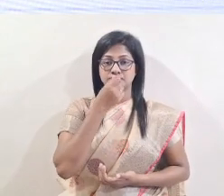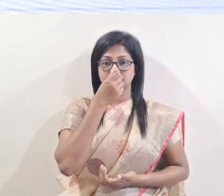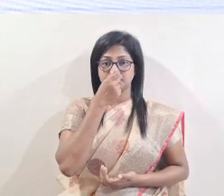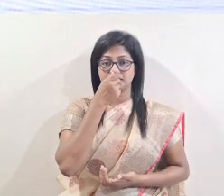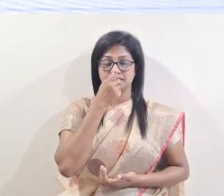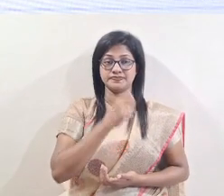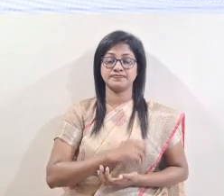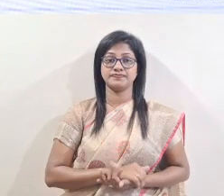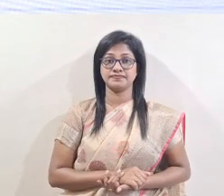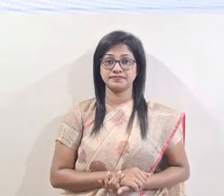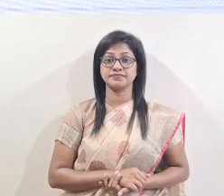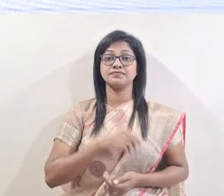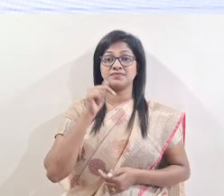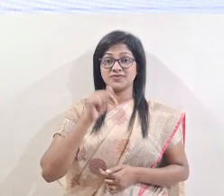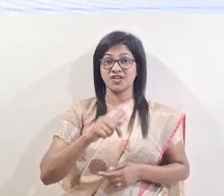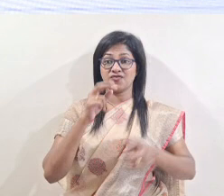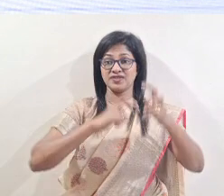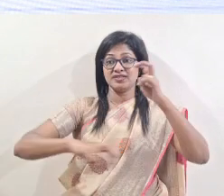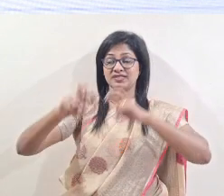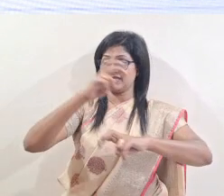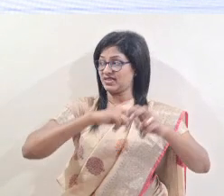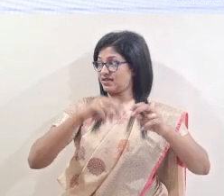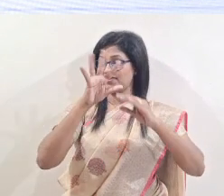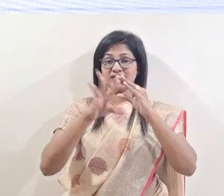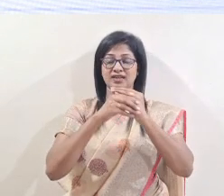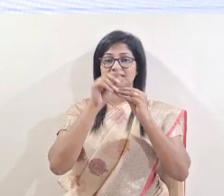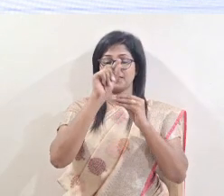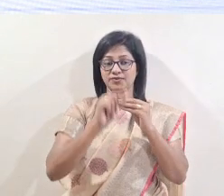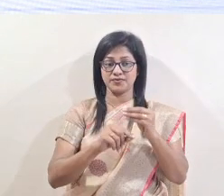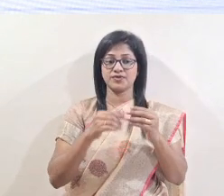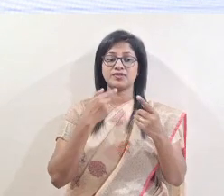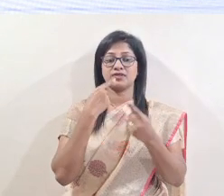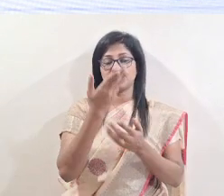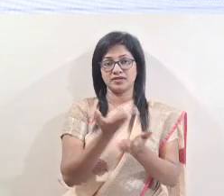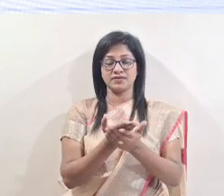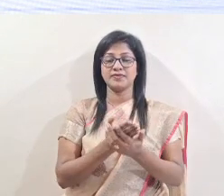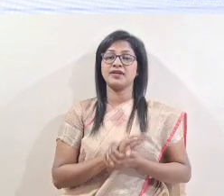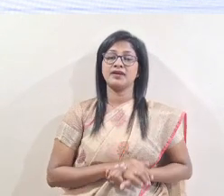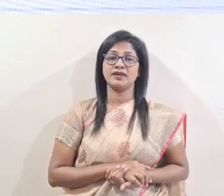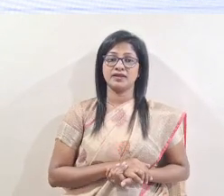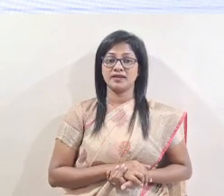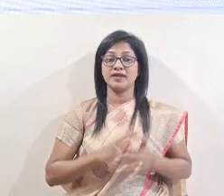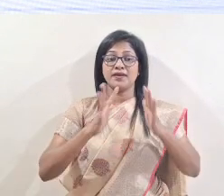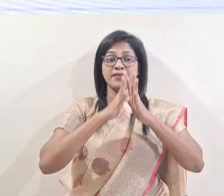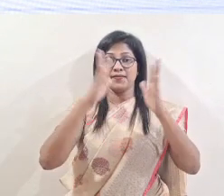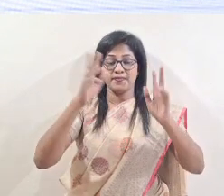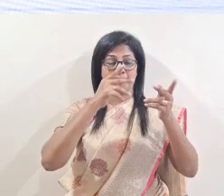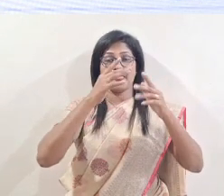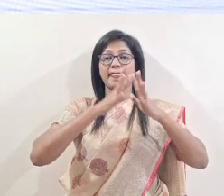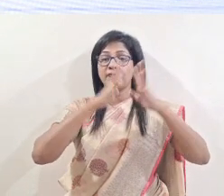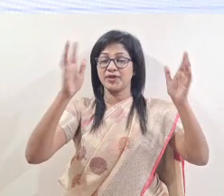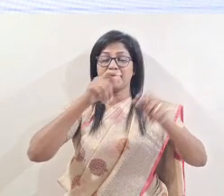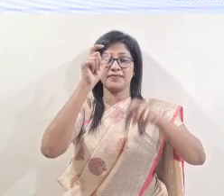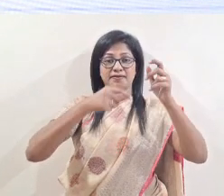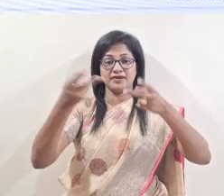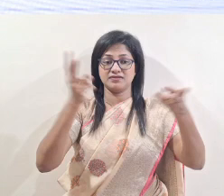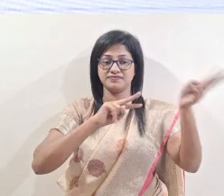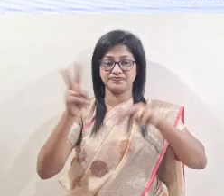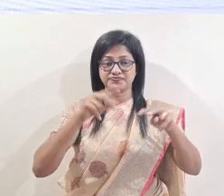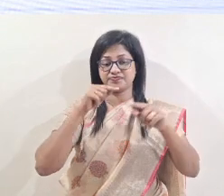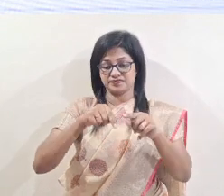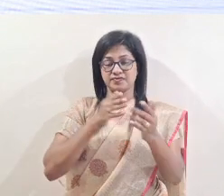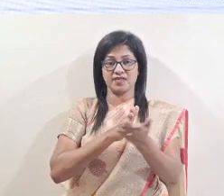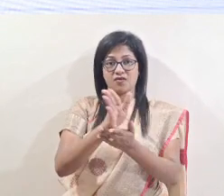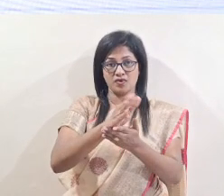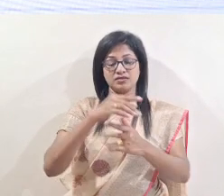Now the travel characteristics, they reveal that a large majority of the respondents, they use this route daily, either